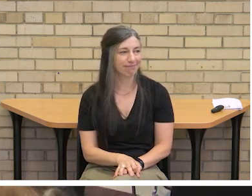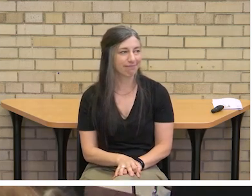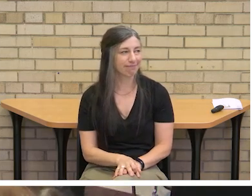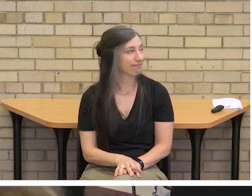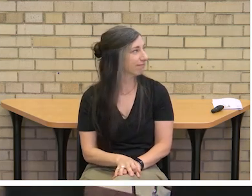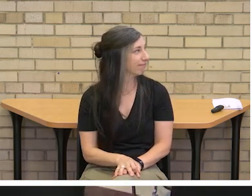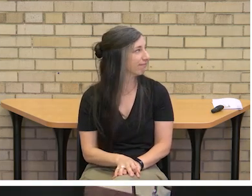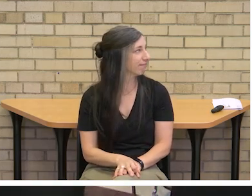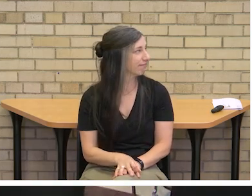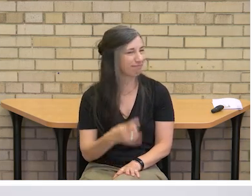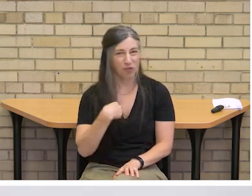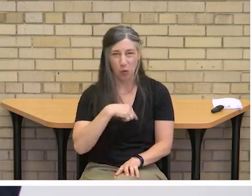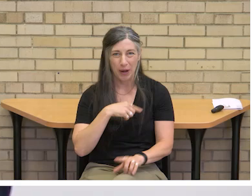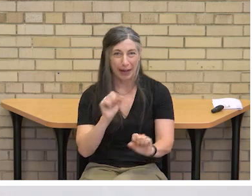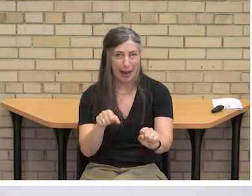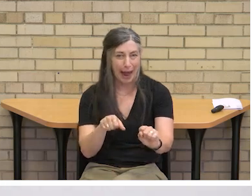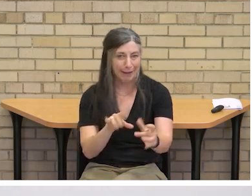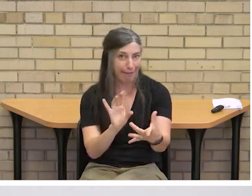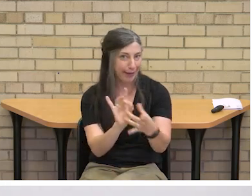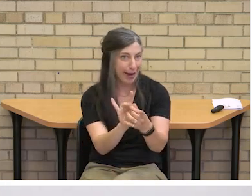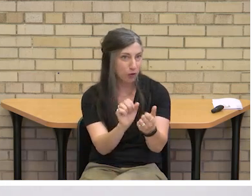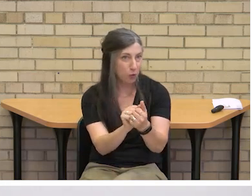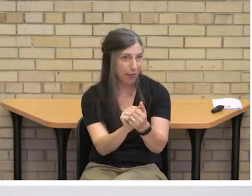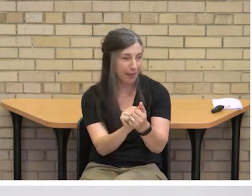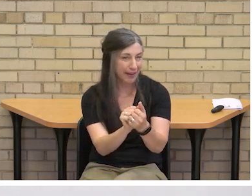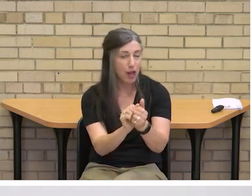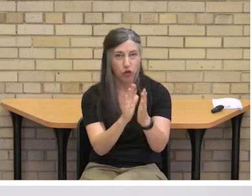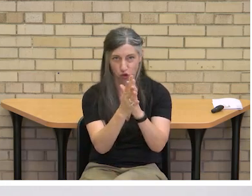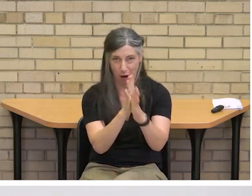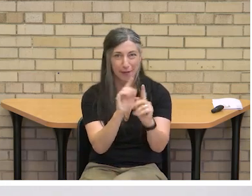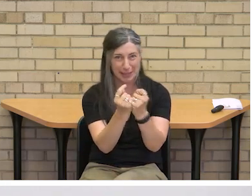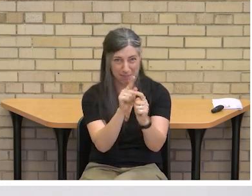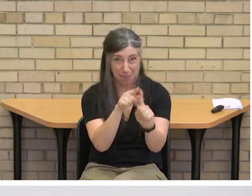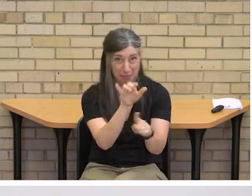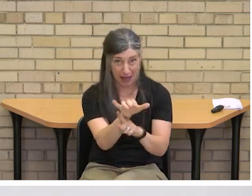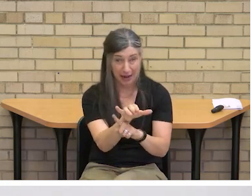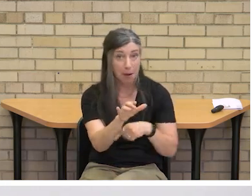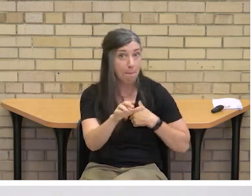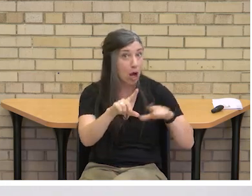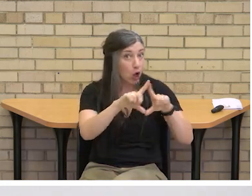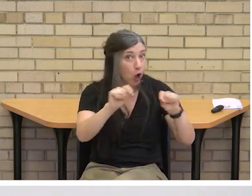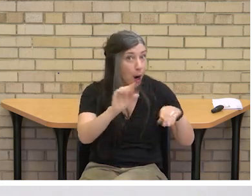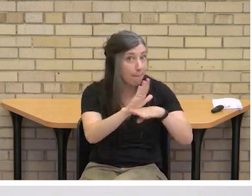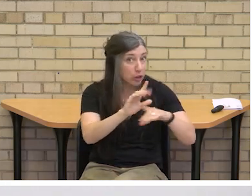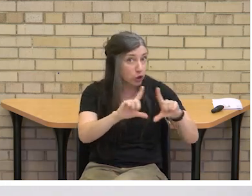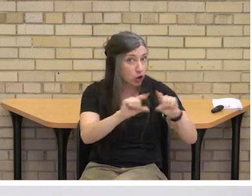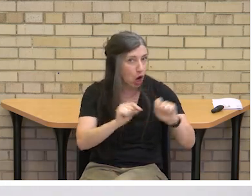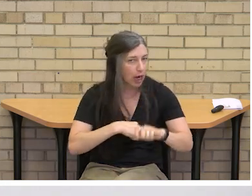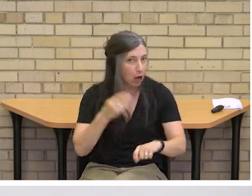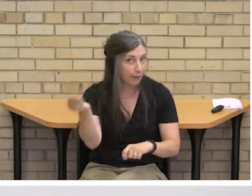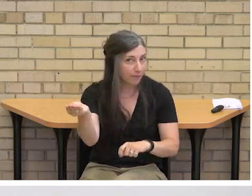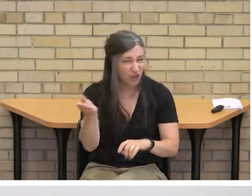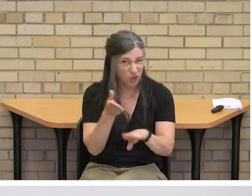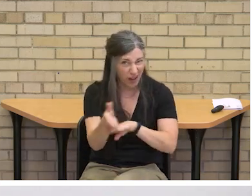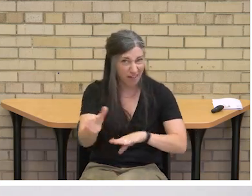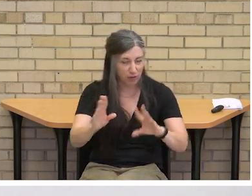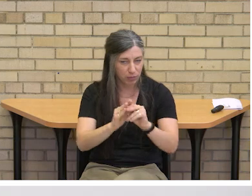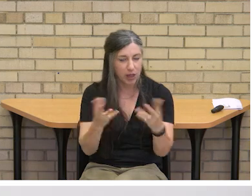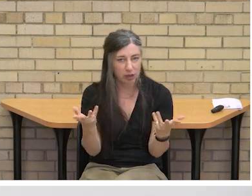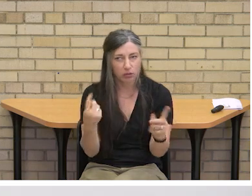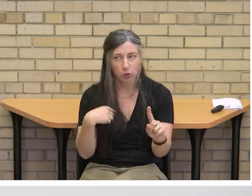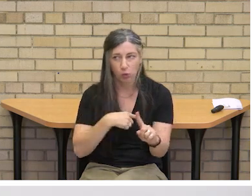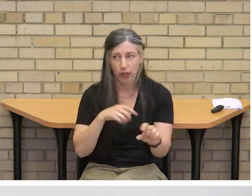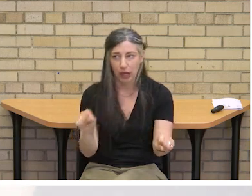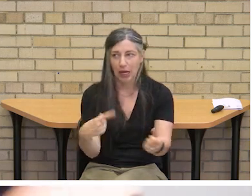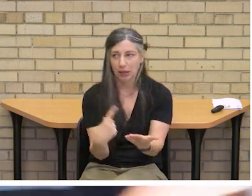We can connect with the traffic team on that. I'll hand you my card, or let's talk after this, and it'll be easier if we can just like write it out and talk about it.